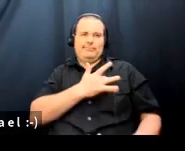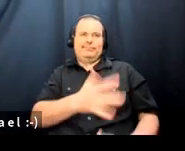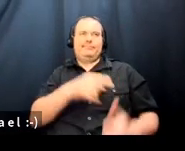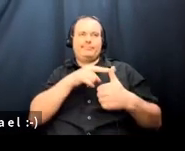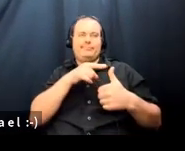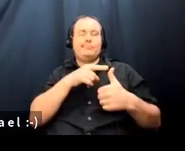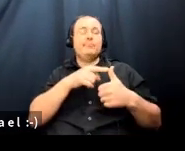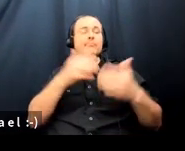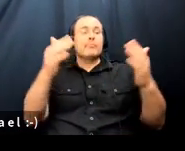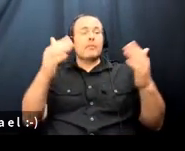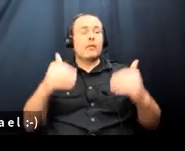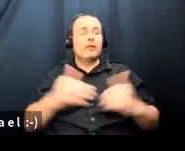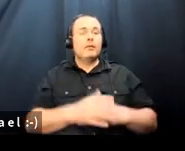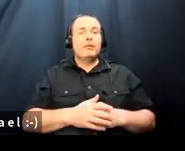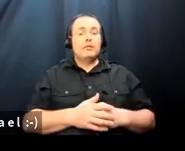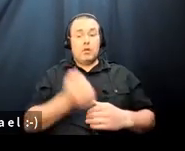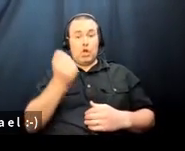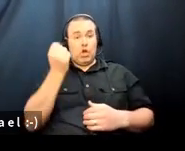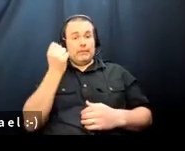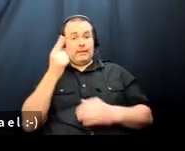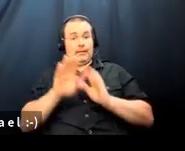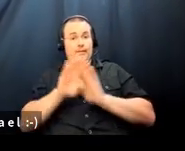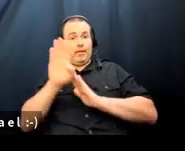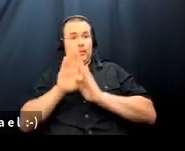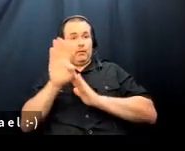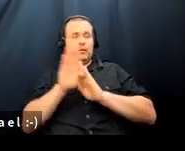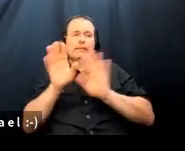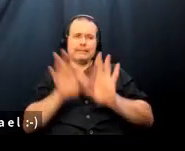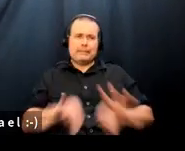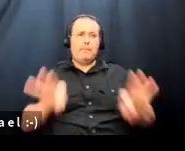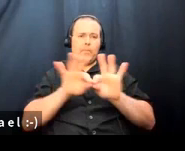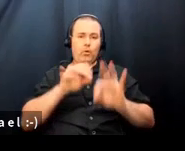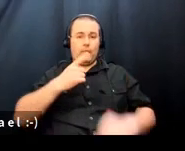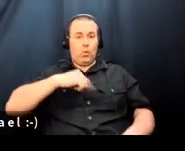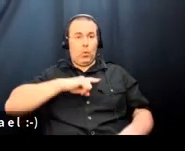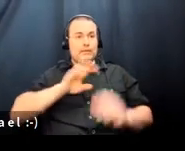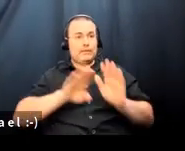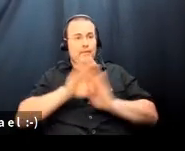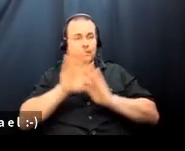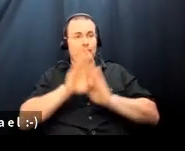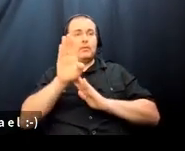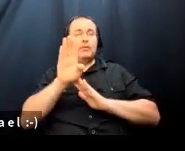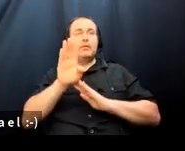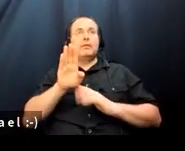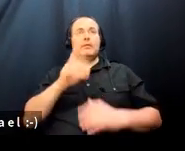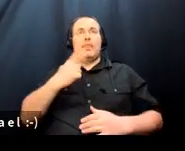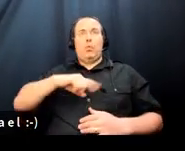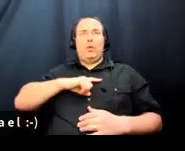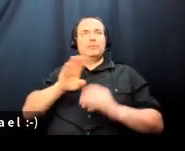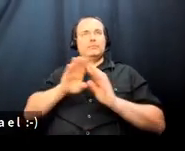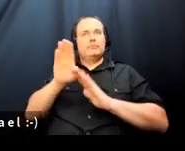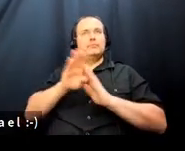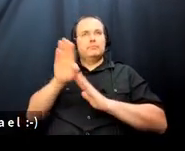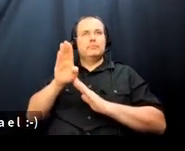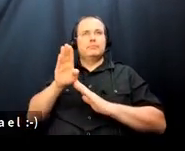Really important in understanding development that we develop physically, mentally, emotionally, socially, sexually, and spiritually. That's in a